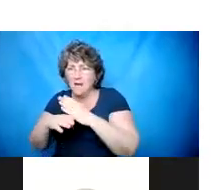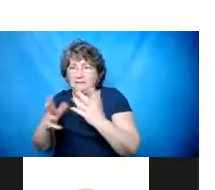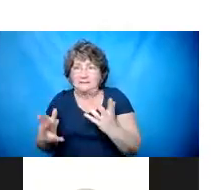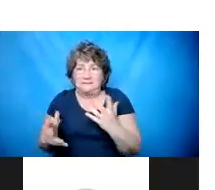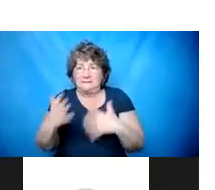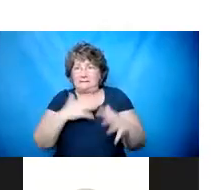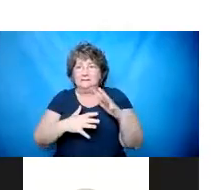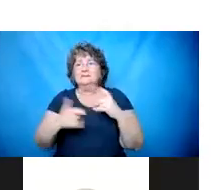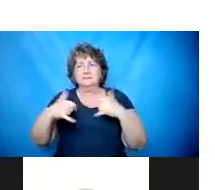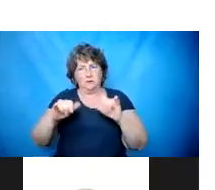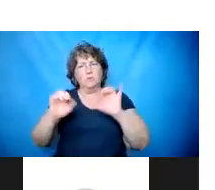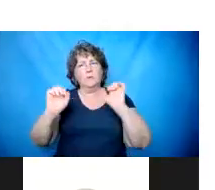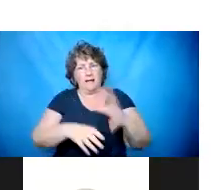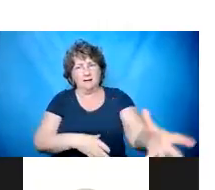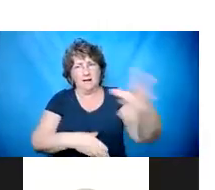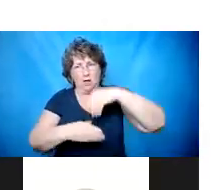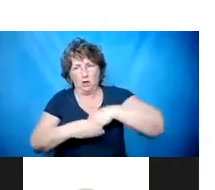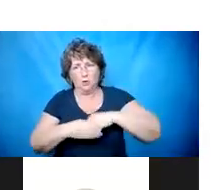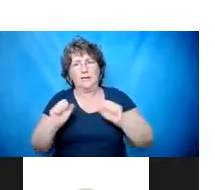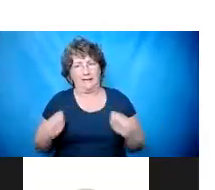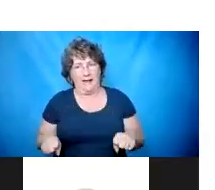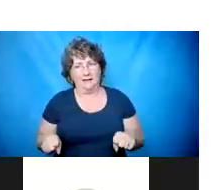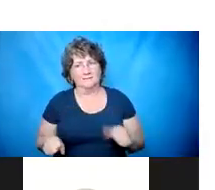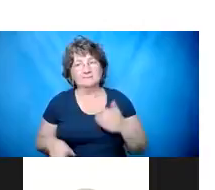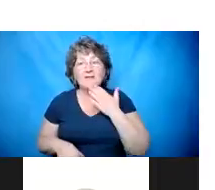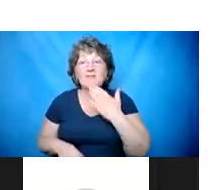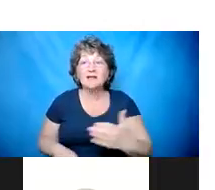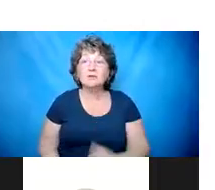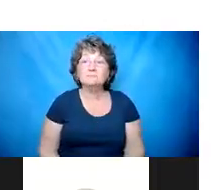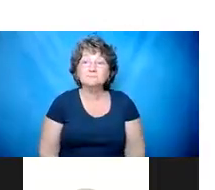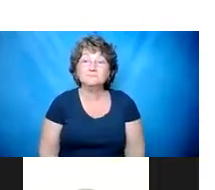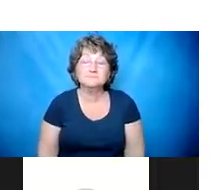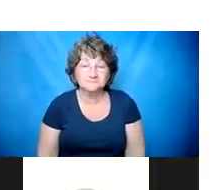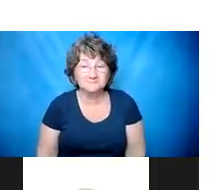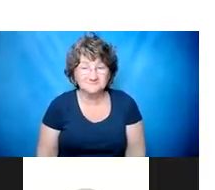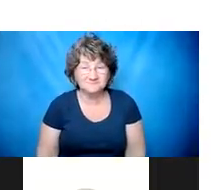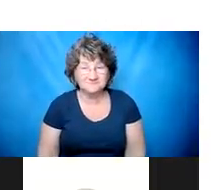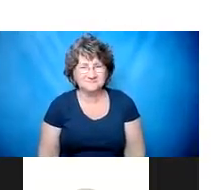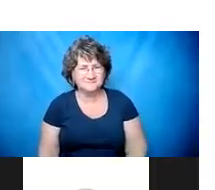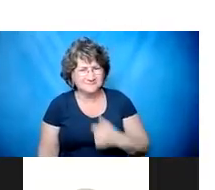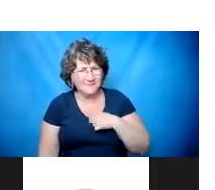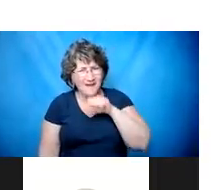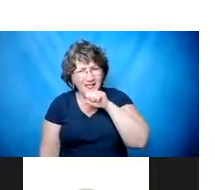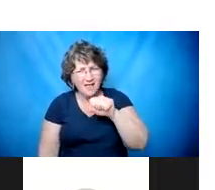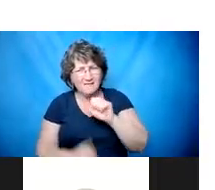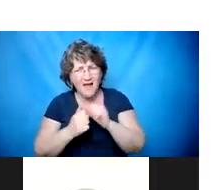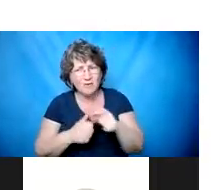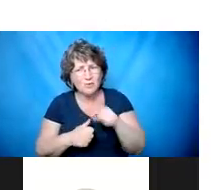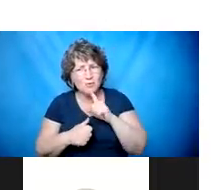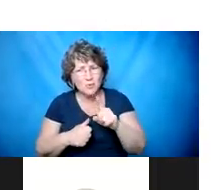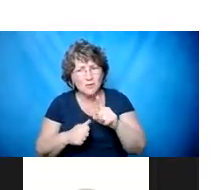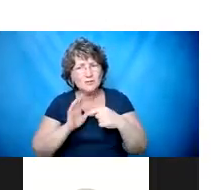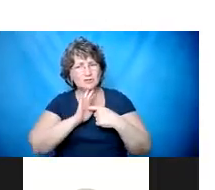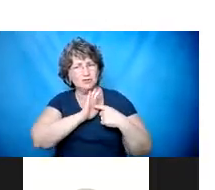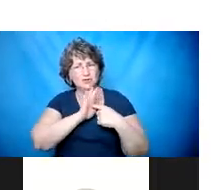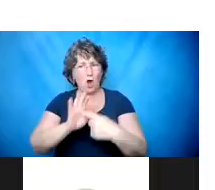you. Thank you so much, Patricia. That was really great. I love how you were able to really bring actionable things that all of